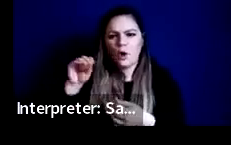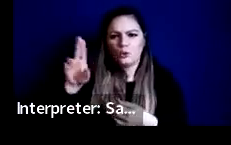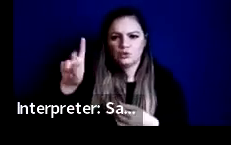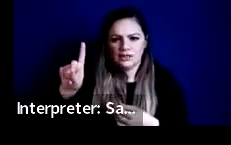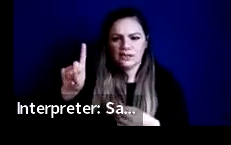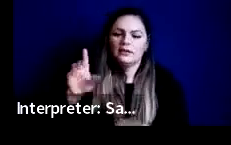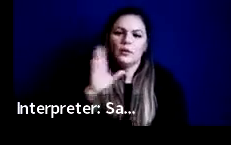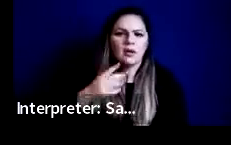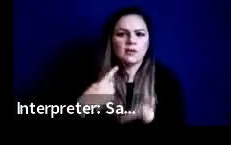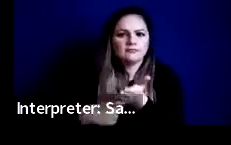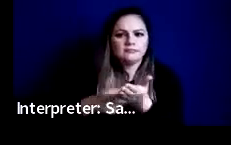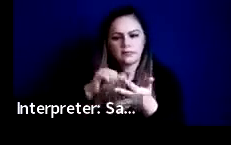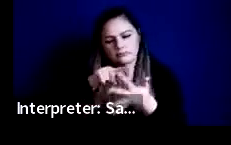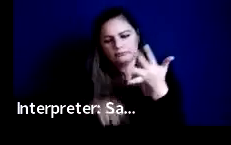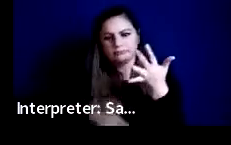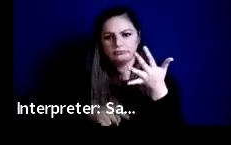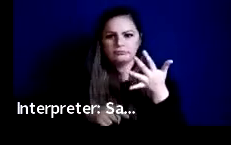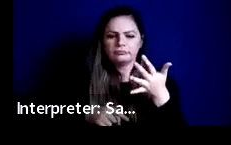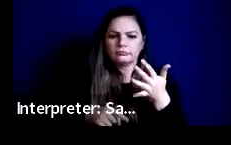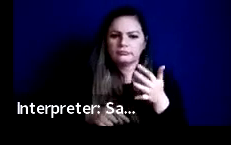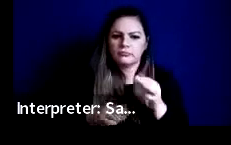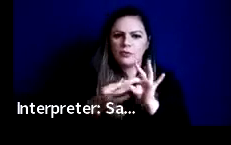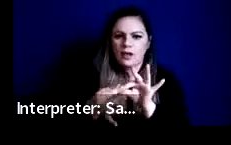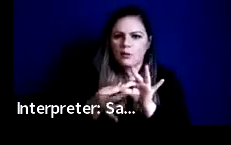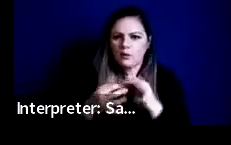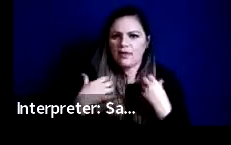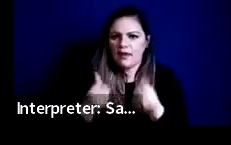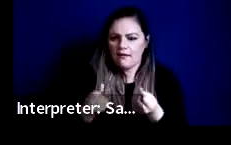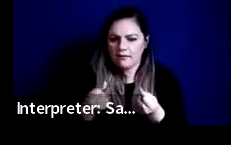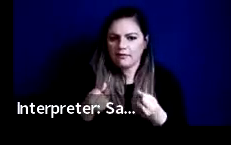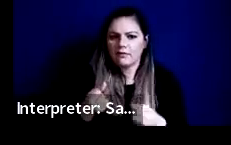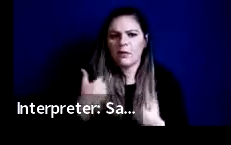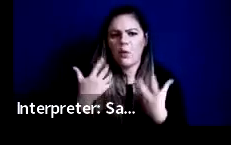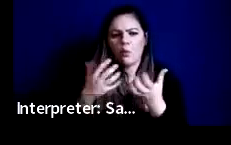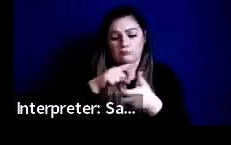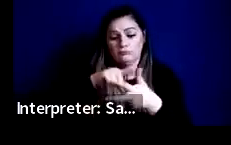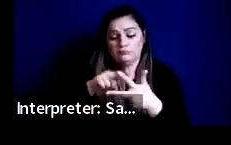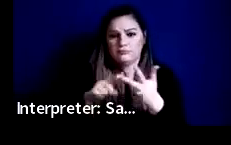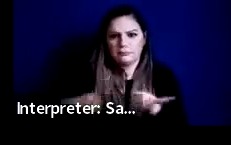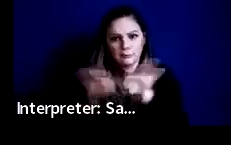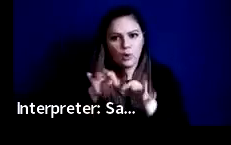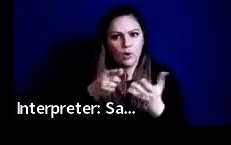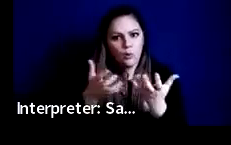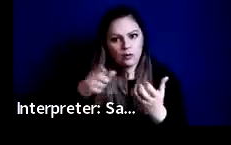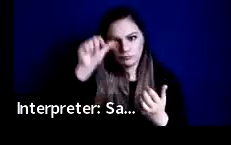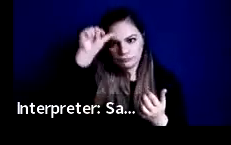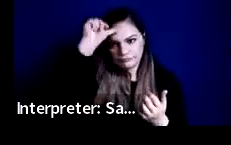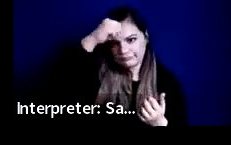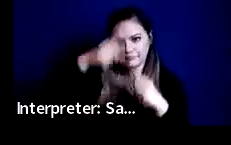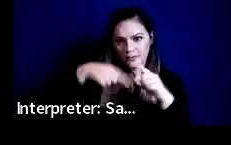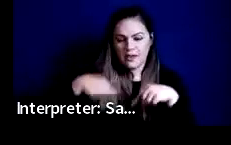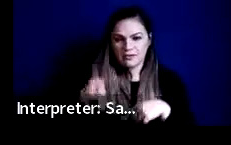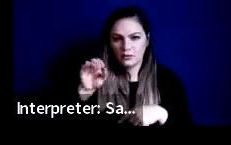of health. And what we really want you to take out of today's webinar are the following things. So I want you to be able to define